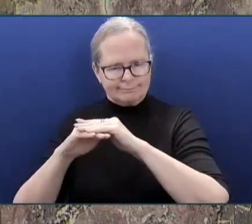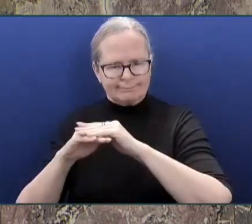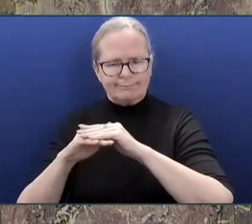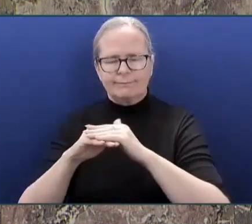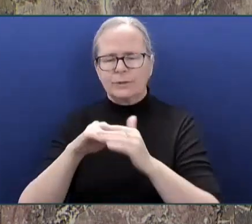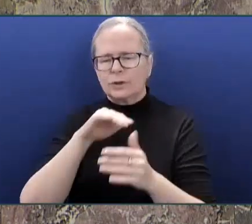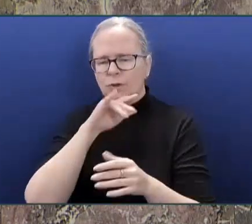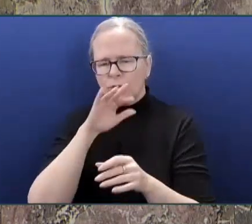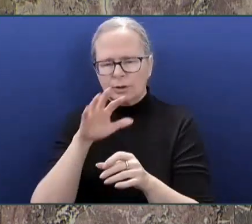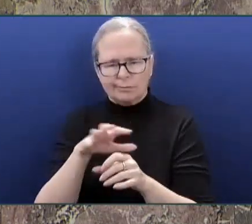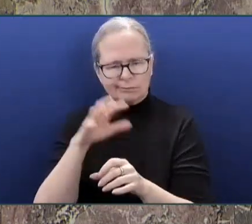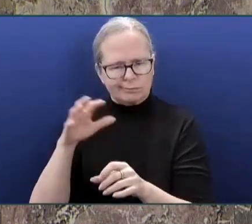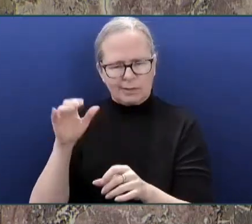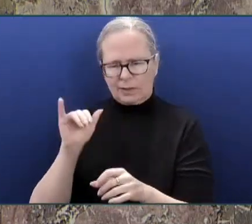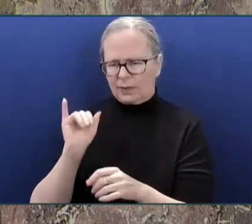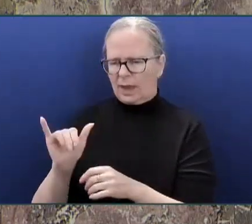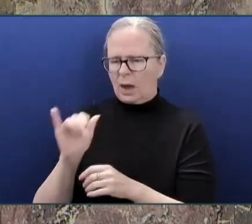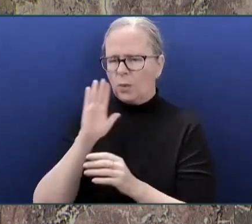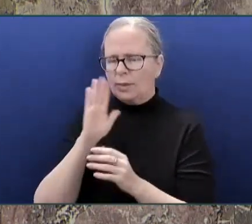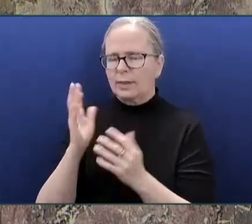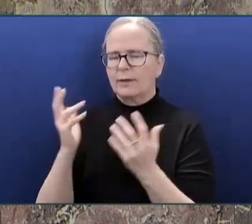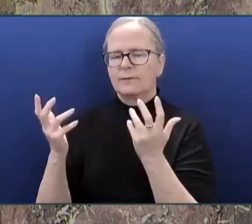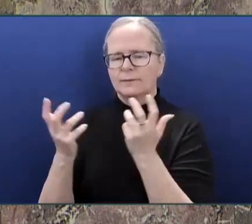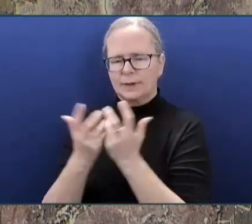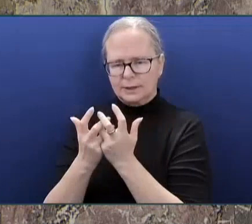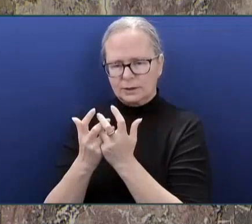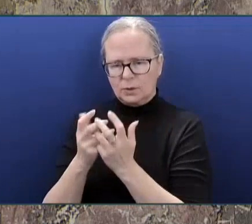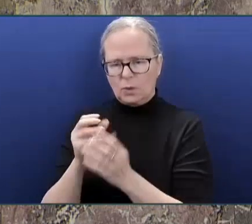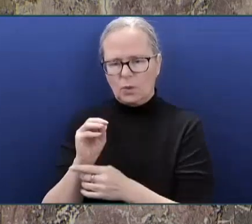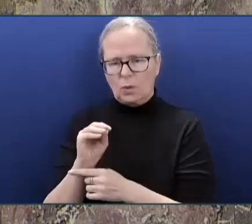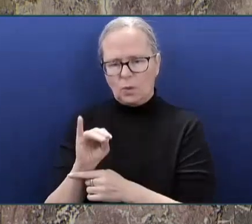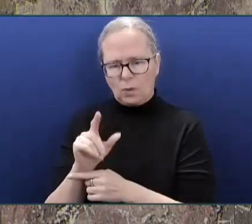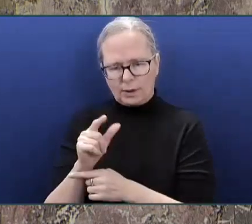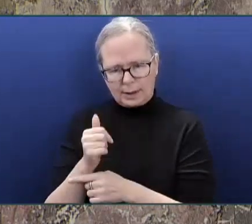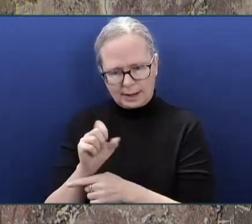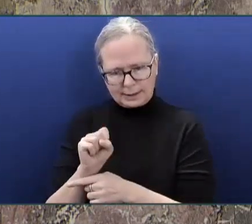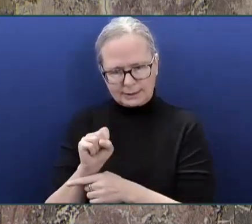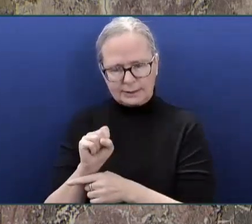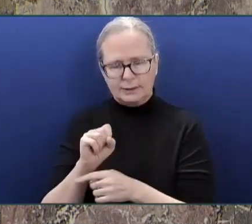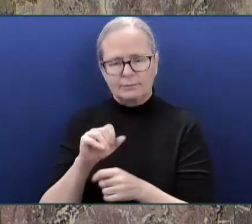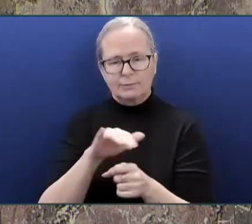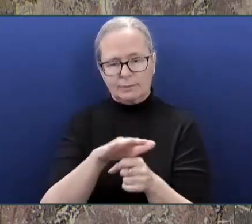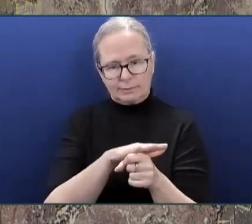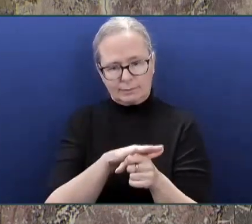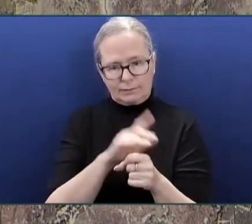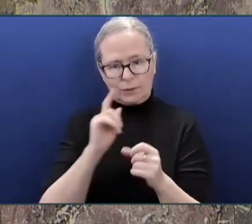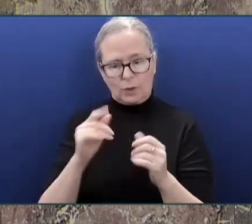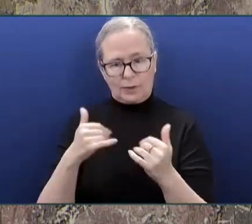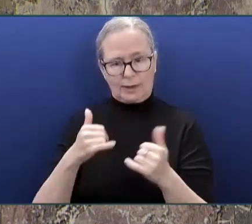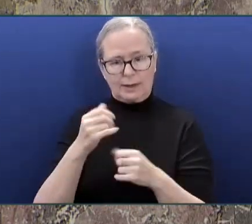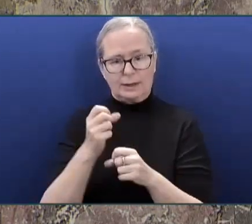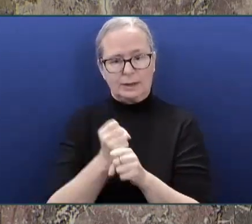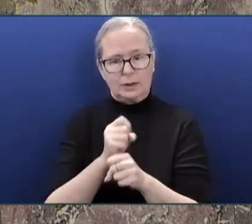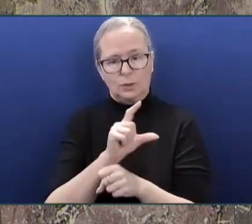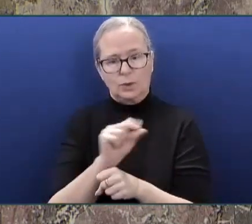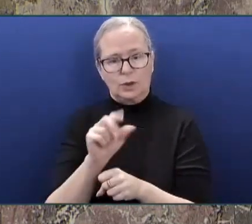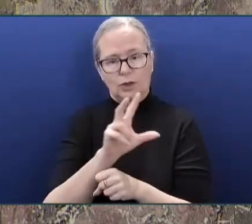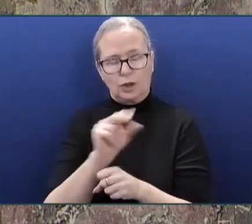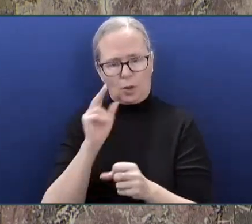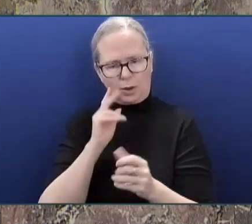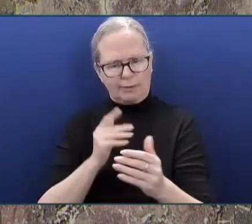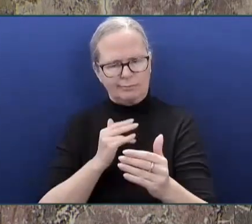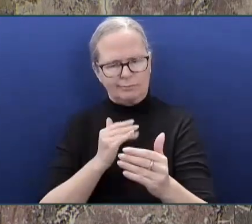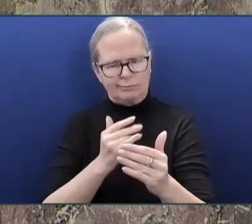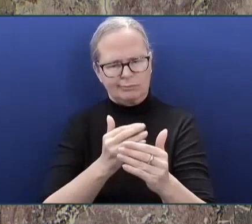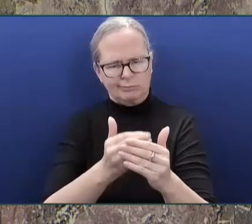the oil and gas sector for 2030. We will be consulting with industry with First Nations beginning in